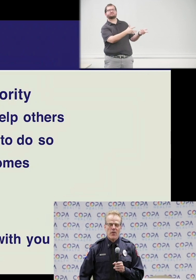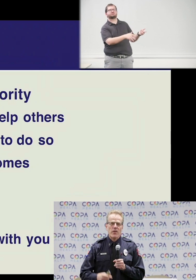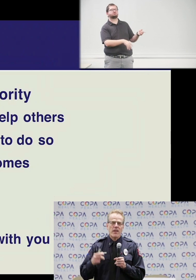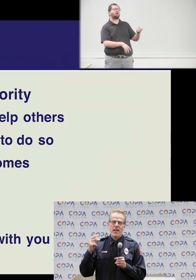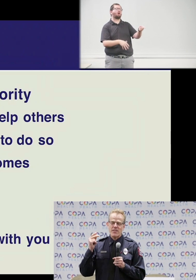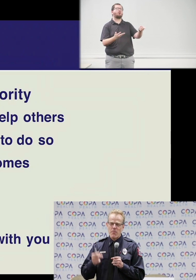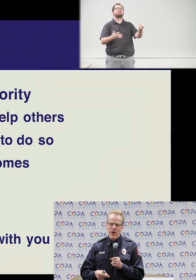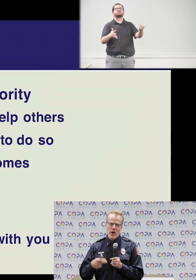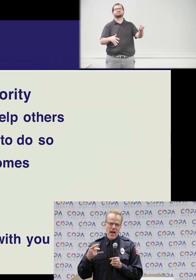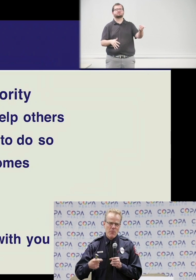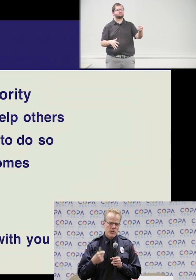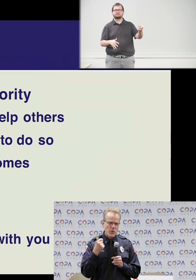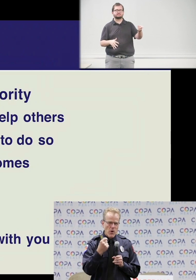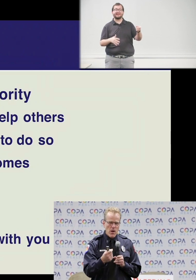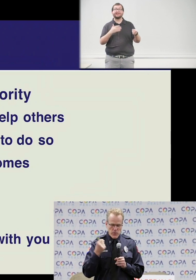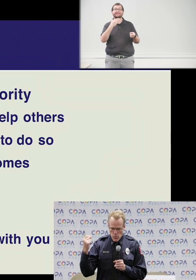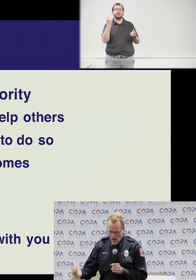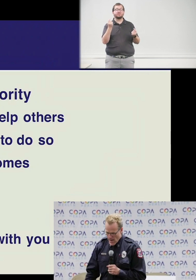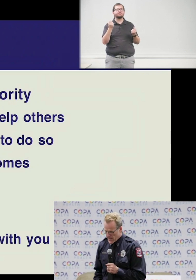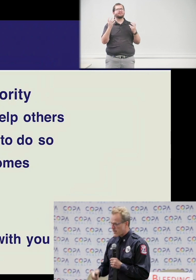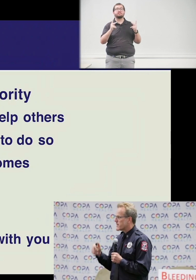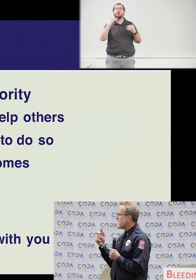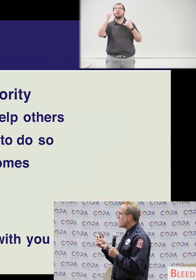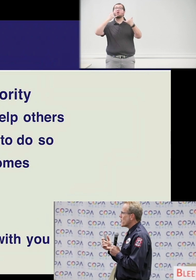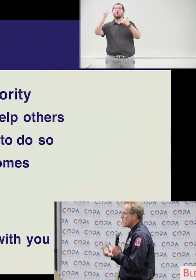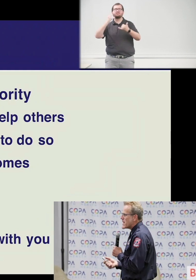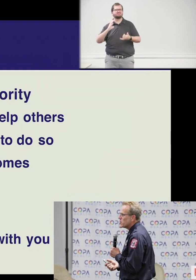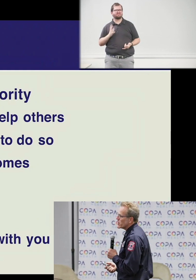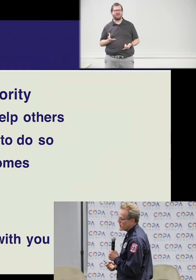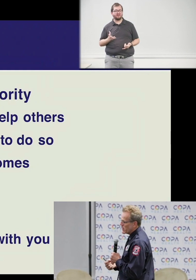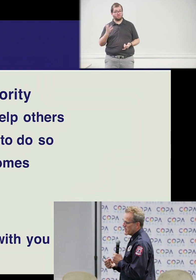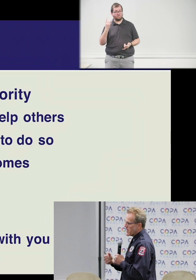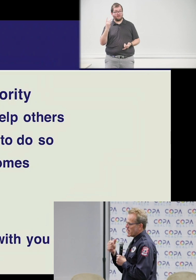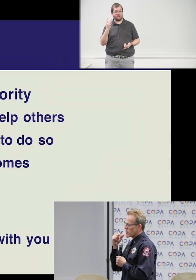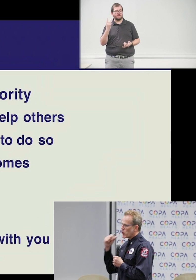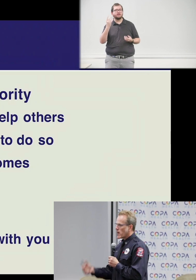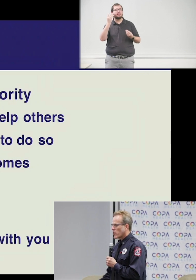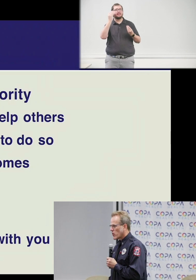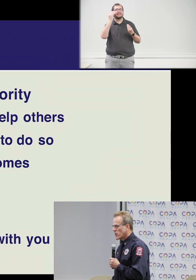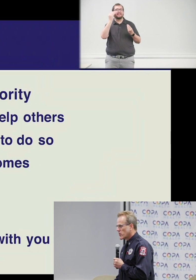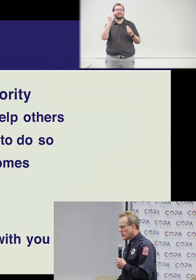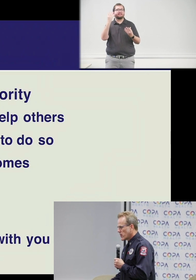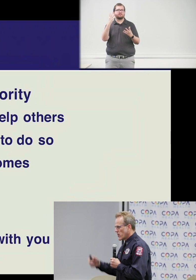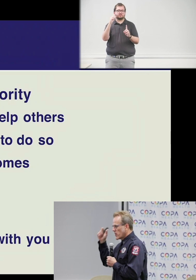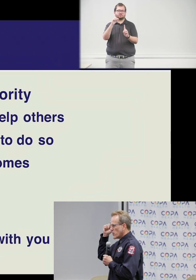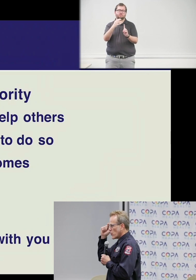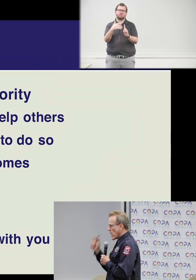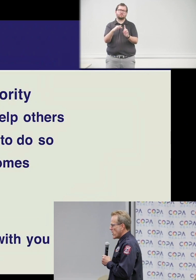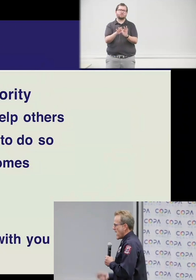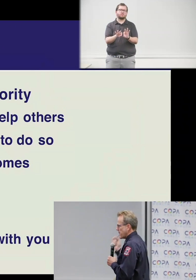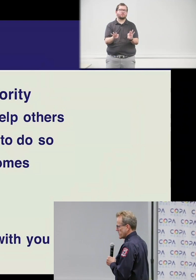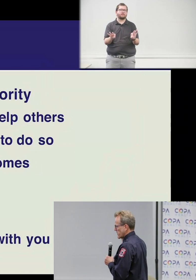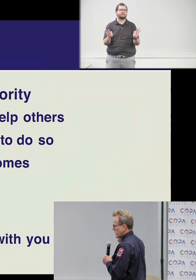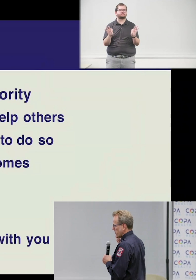called. It's better to have multiple calls. Why? Because the information is critical.